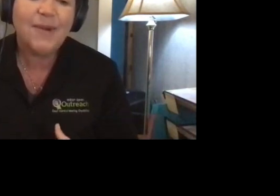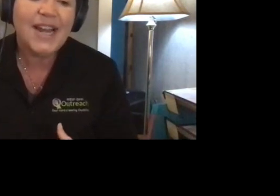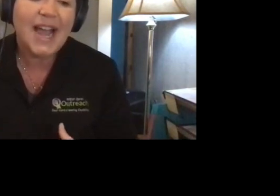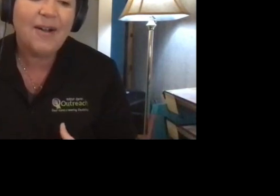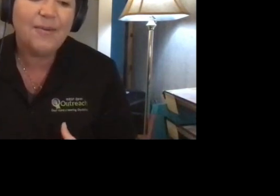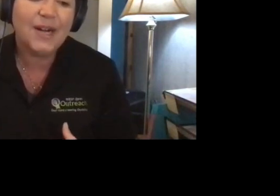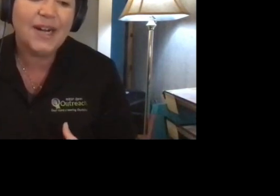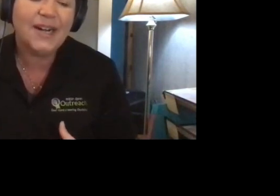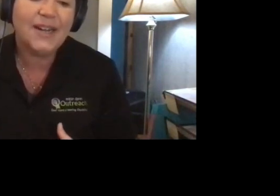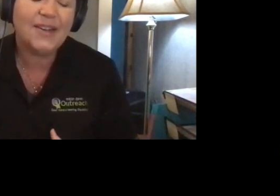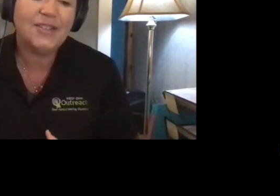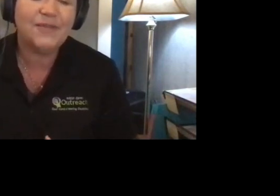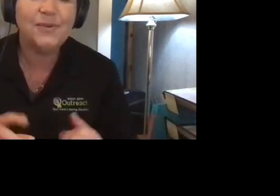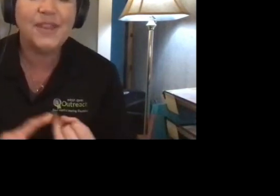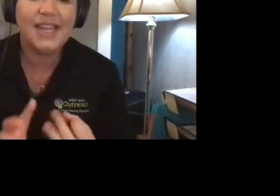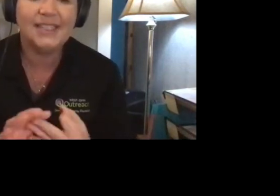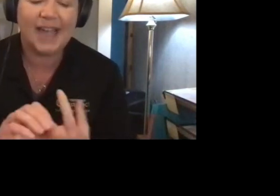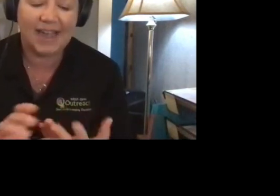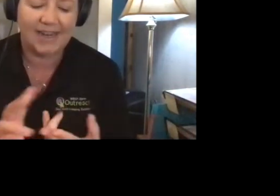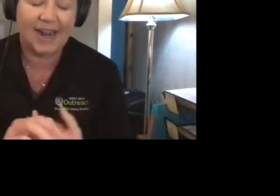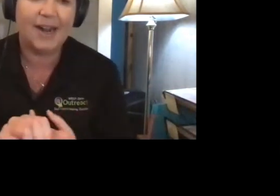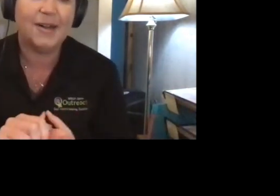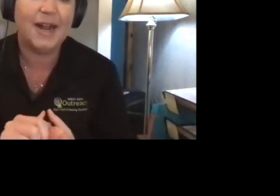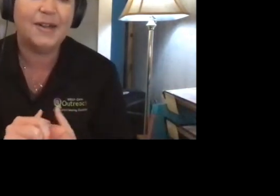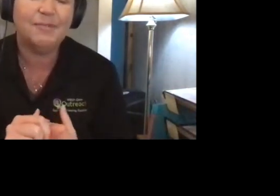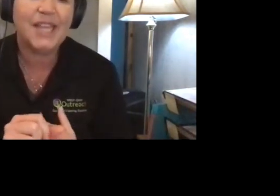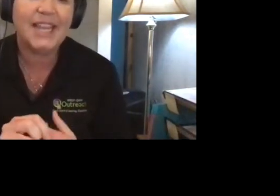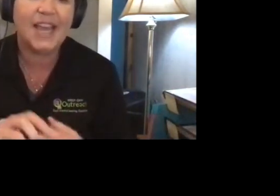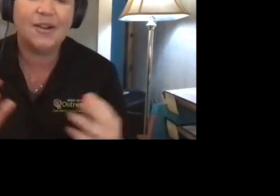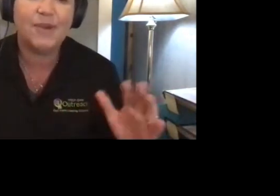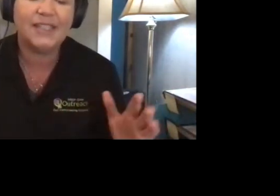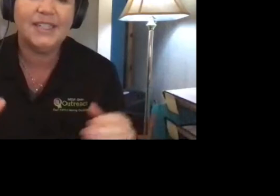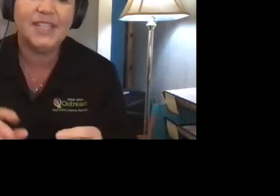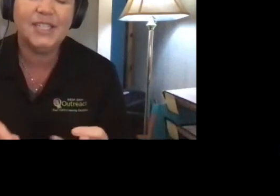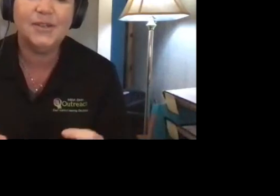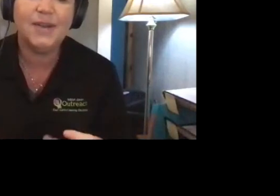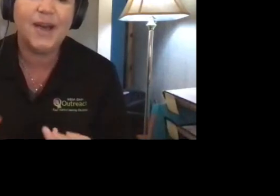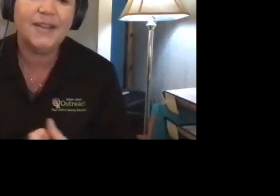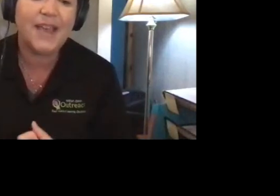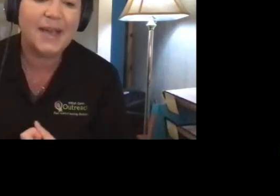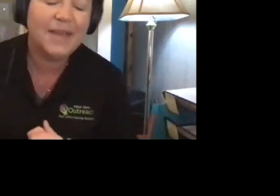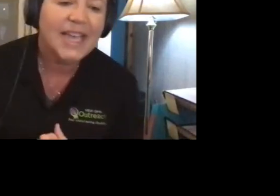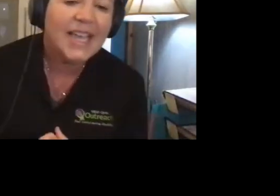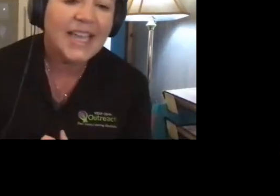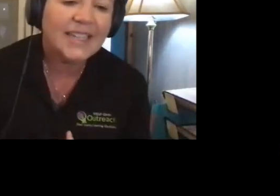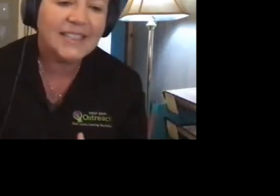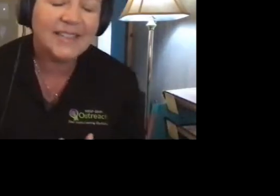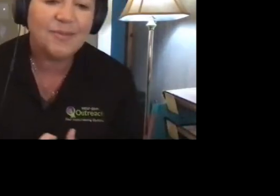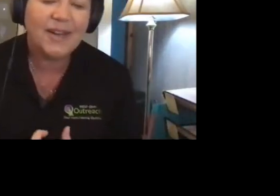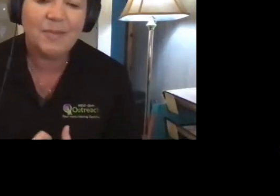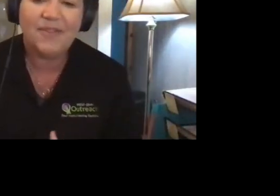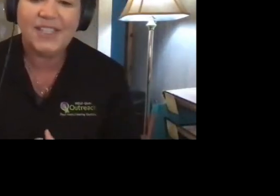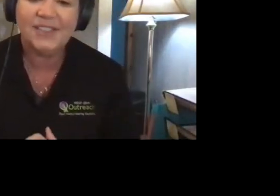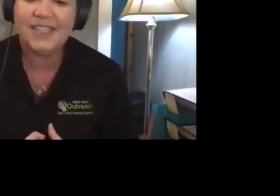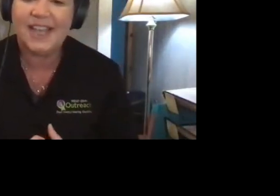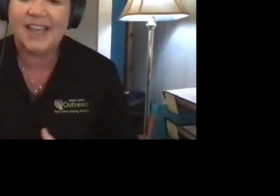like right now there's sort of 2 things on our plate that are relatively new. And one of them is, one